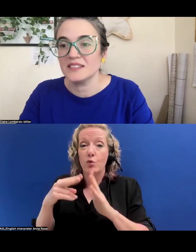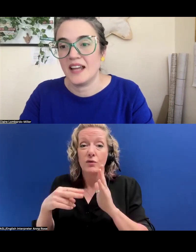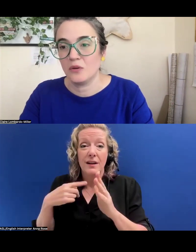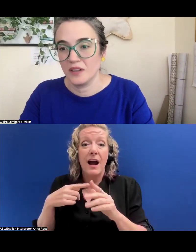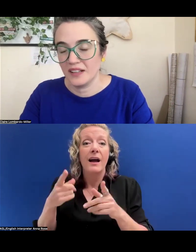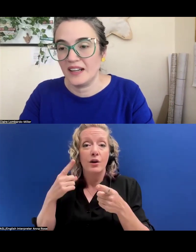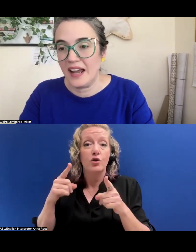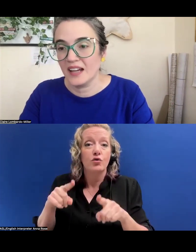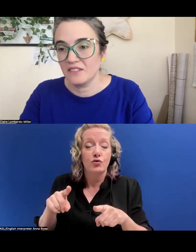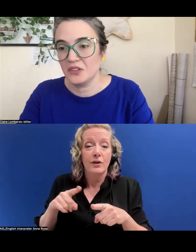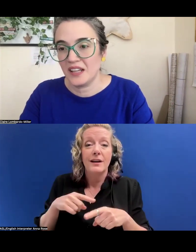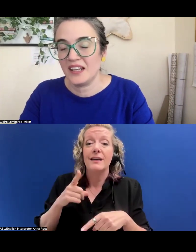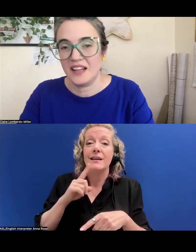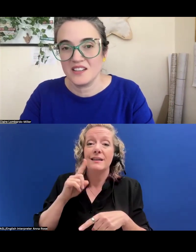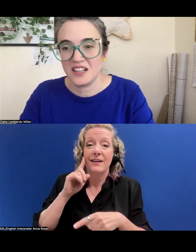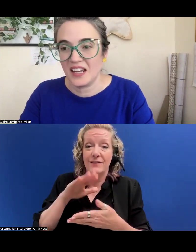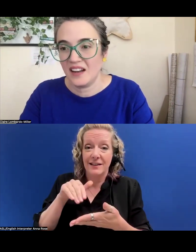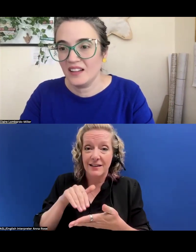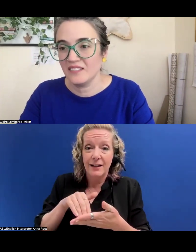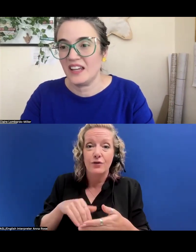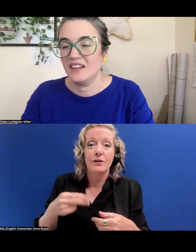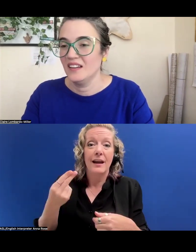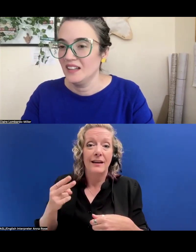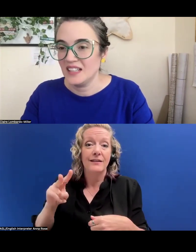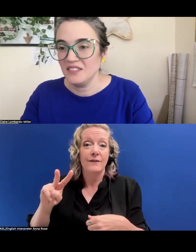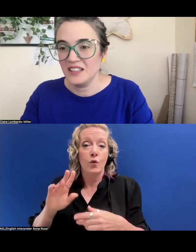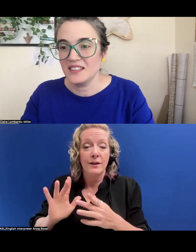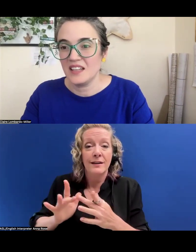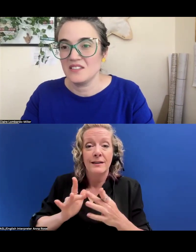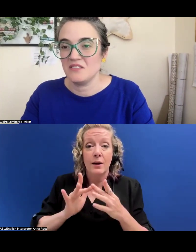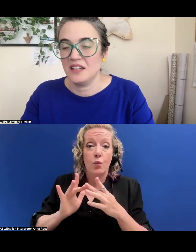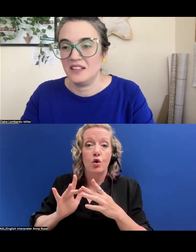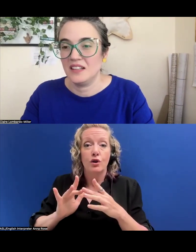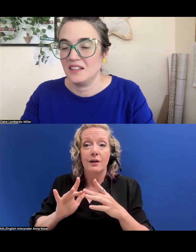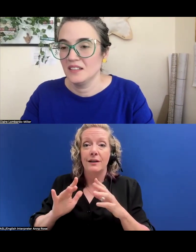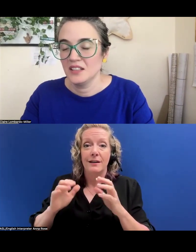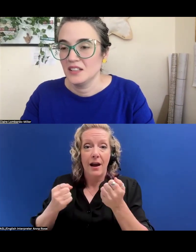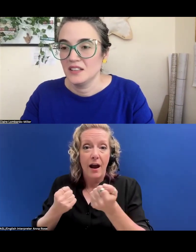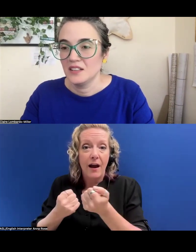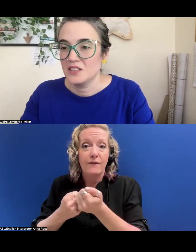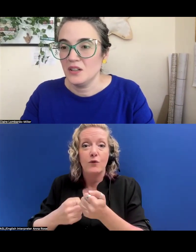voices, networking, advocate, educate, elevate. Deaf kids can do anything.